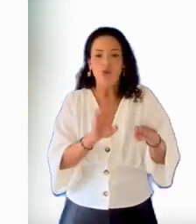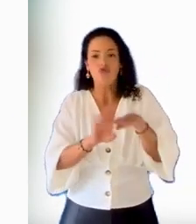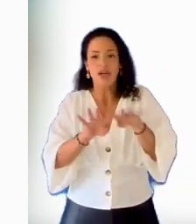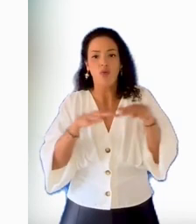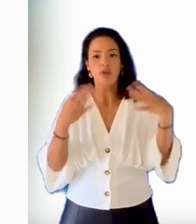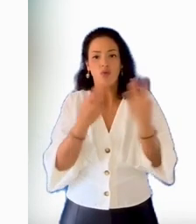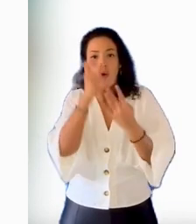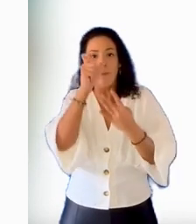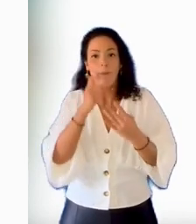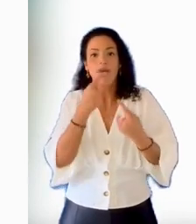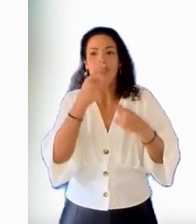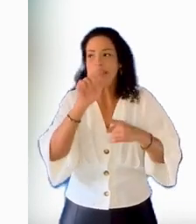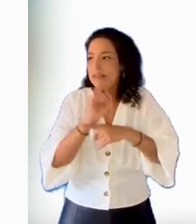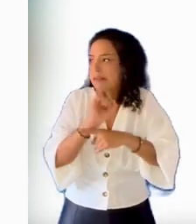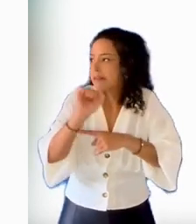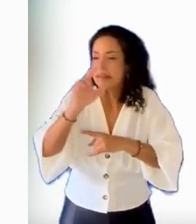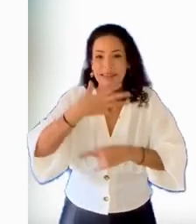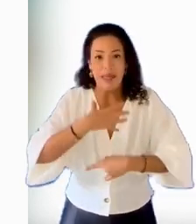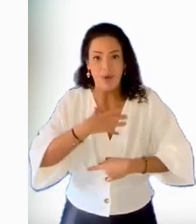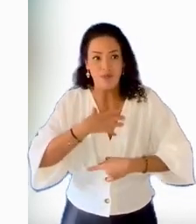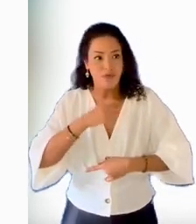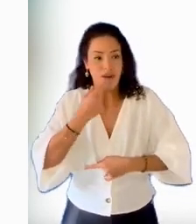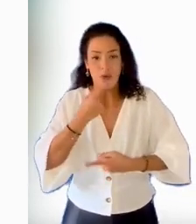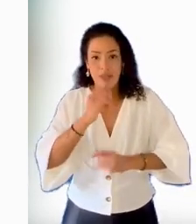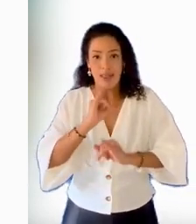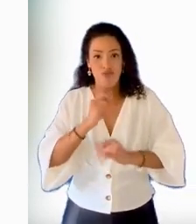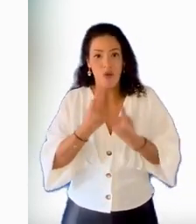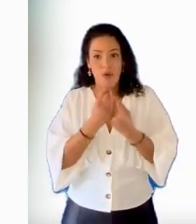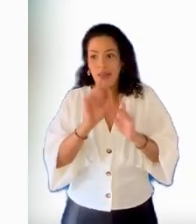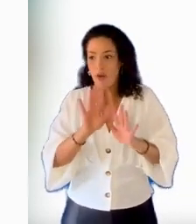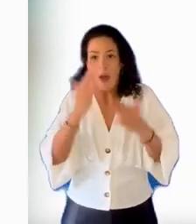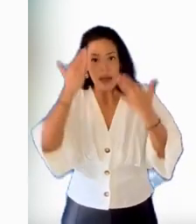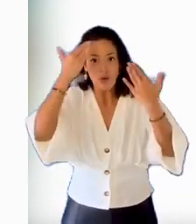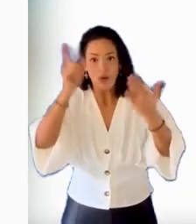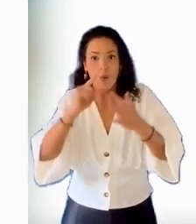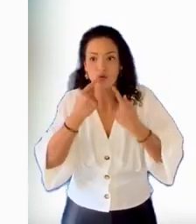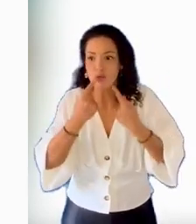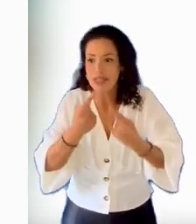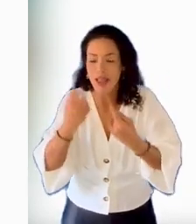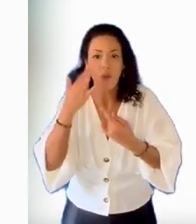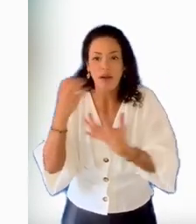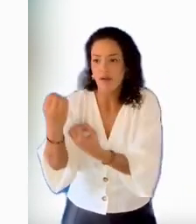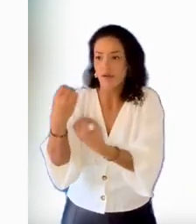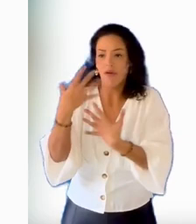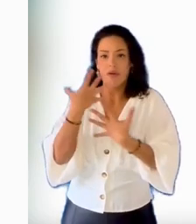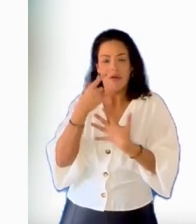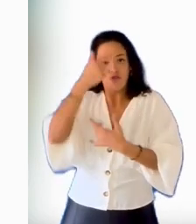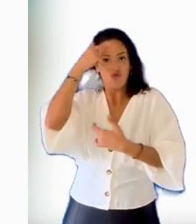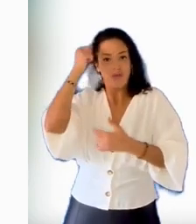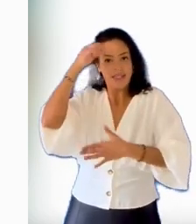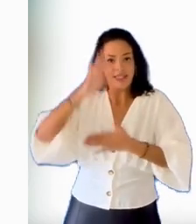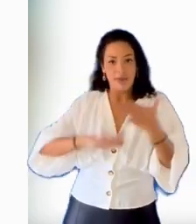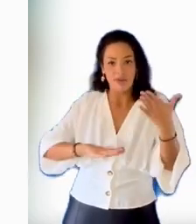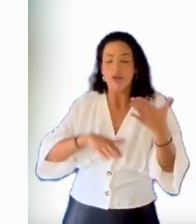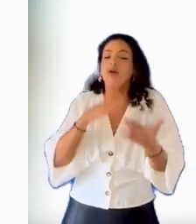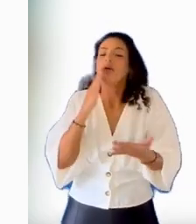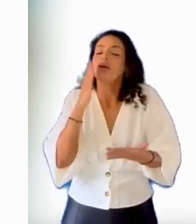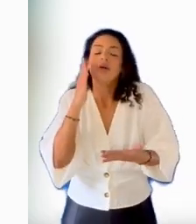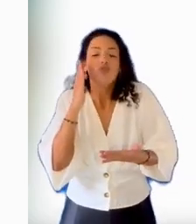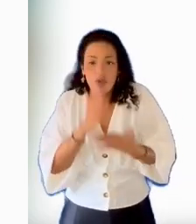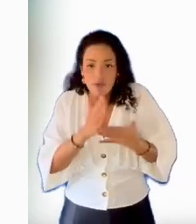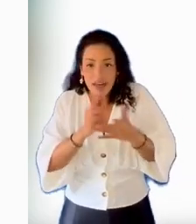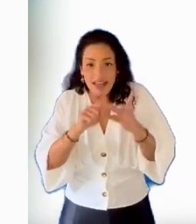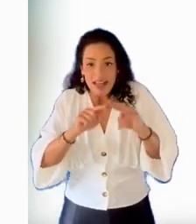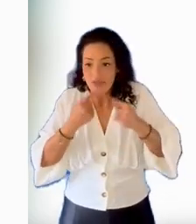deliver, someone will share the fear of not knowing what to say or of saying the wrong thing. In truth, if what you have said comes from a place of kindness